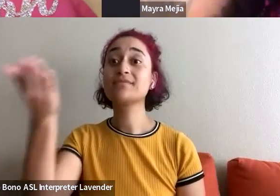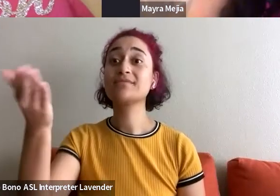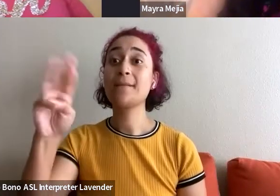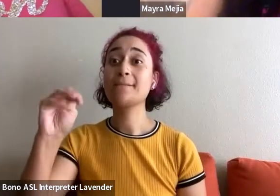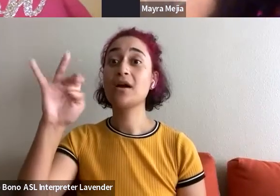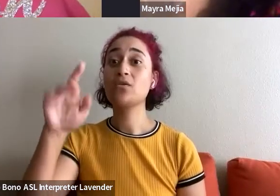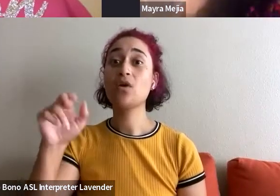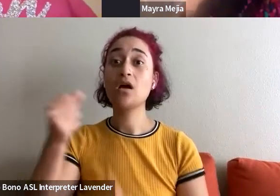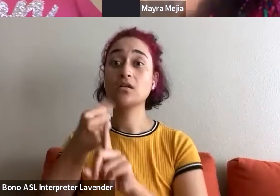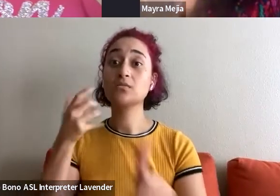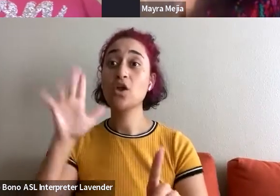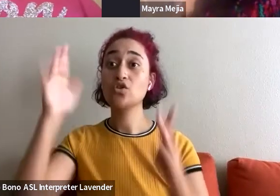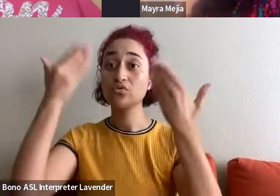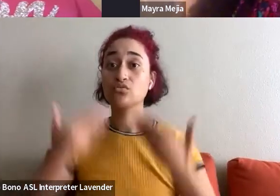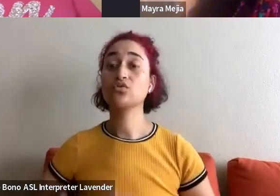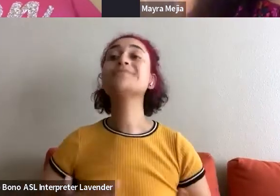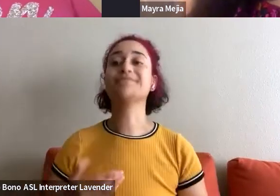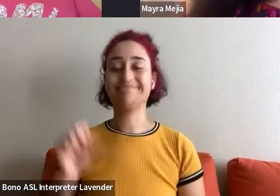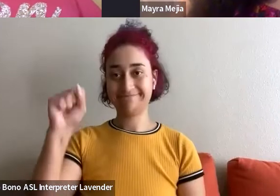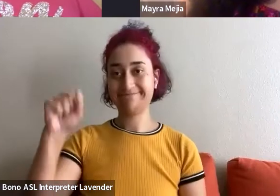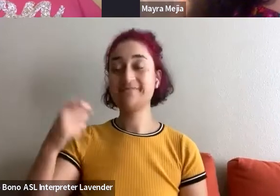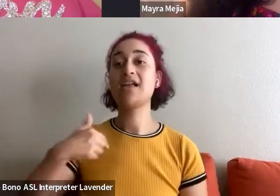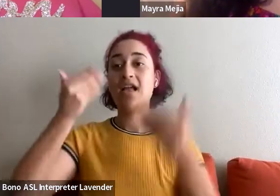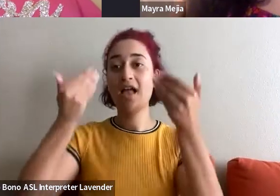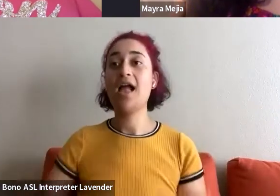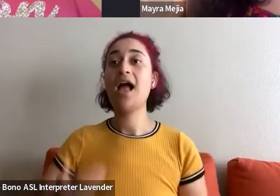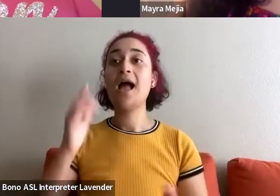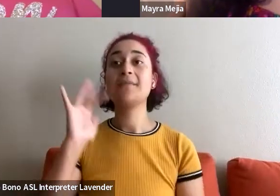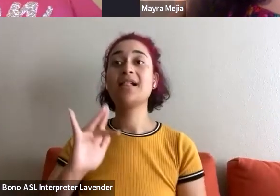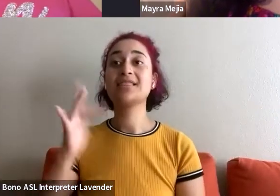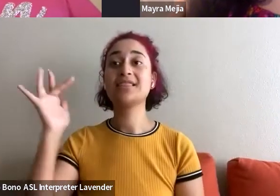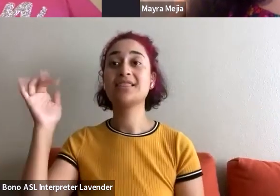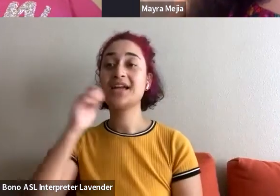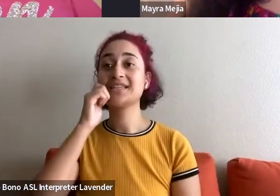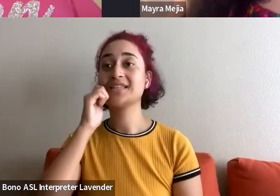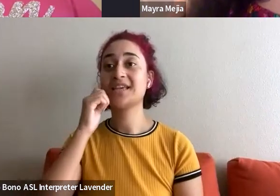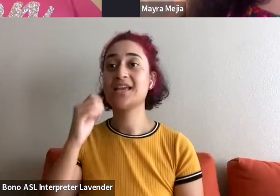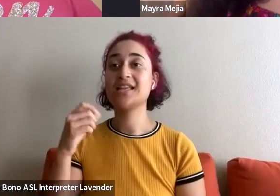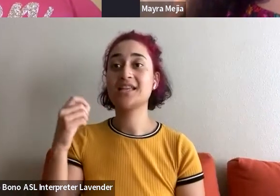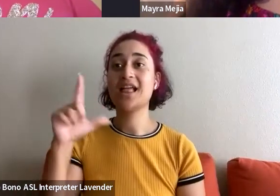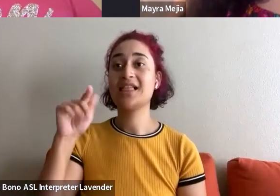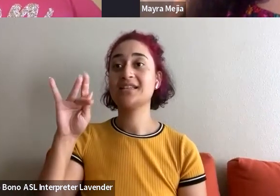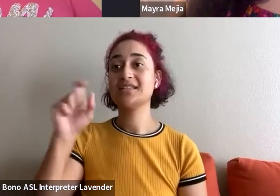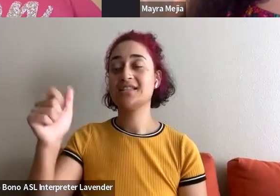Yeah. I am a light-skinned Latina woman, fat,